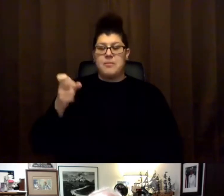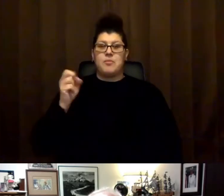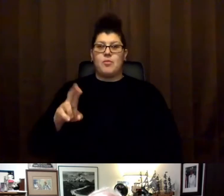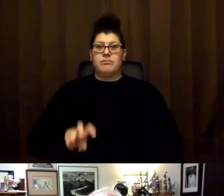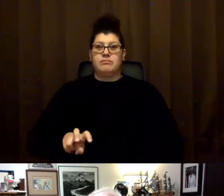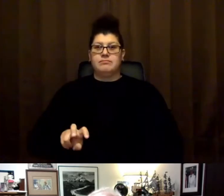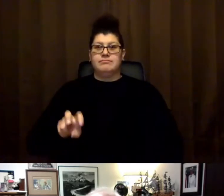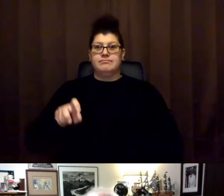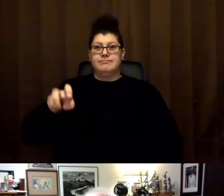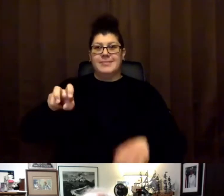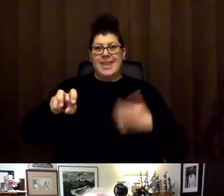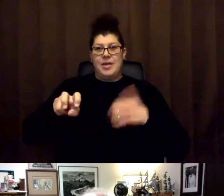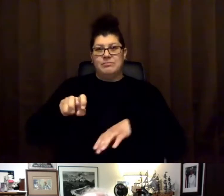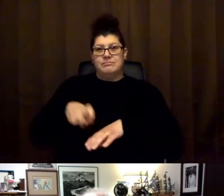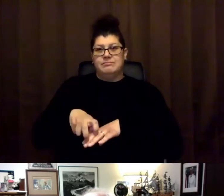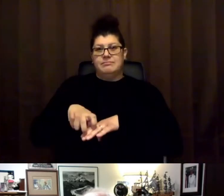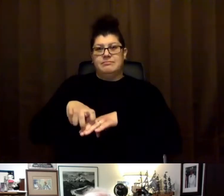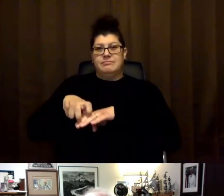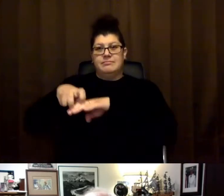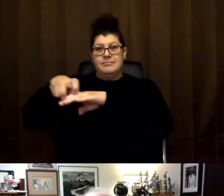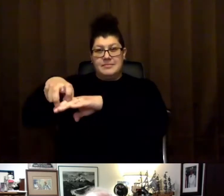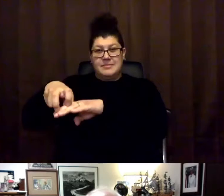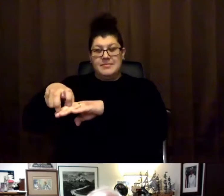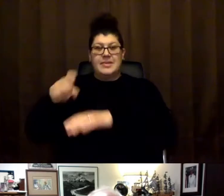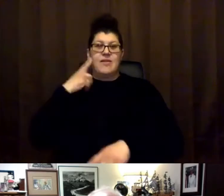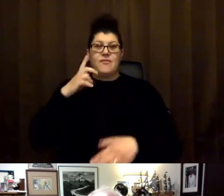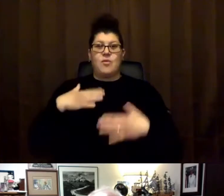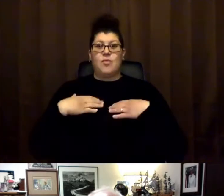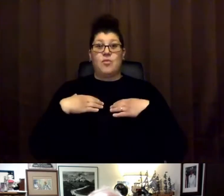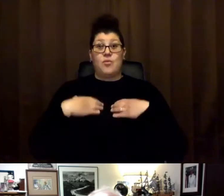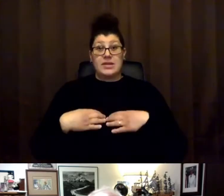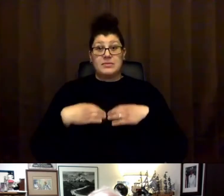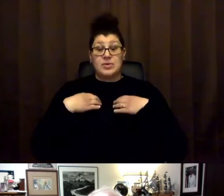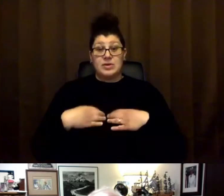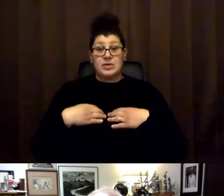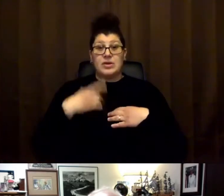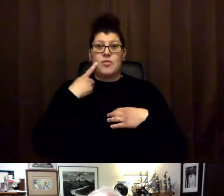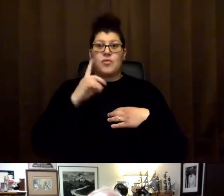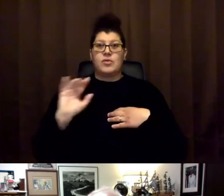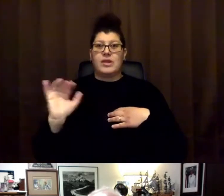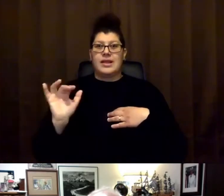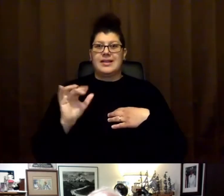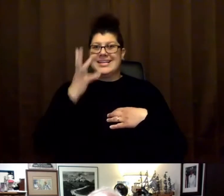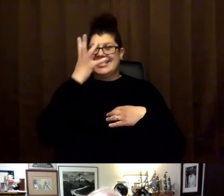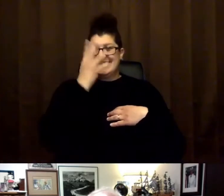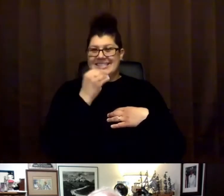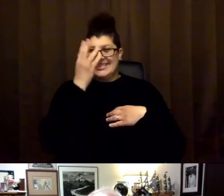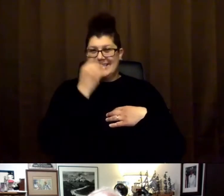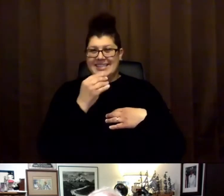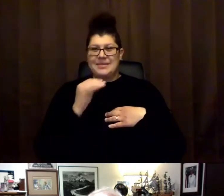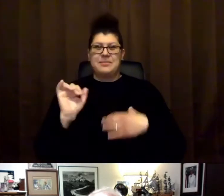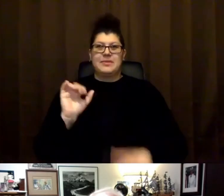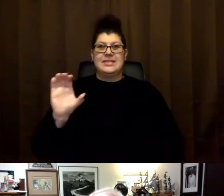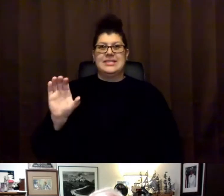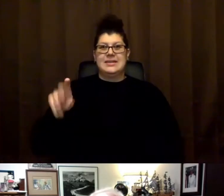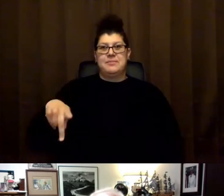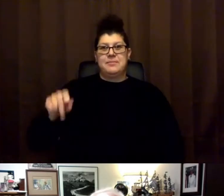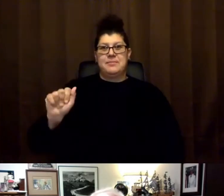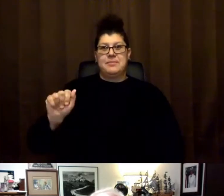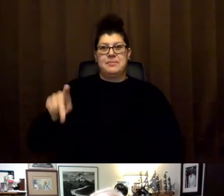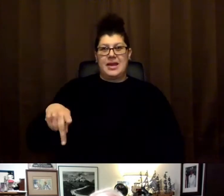platform lifts. On the respiratory side of things, we do sleep products like CPAP and